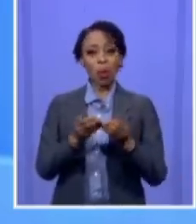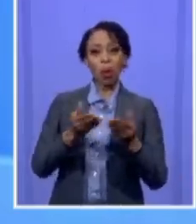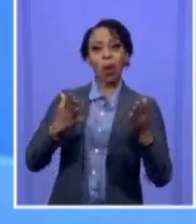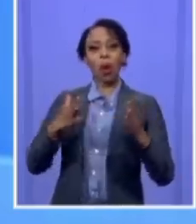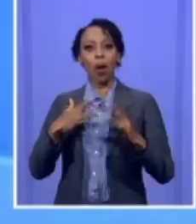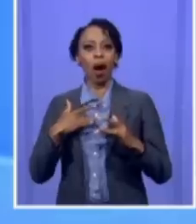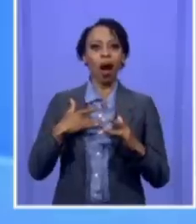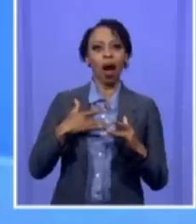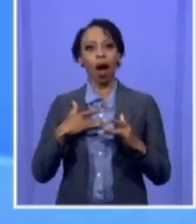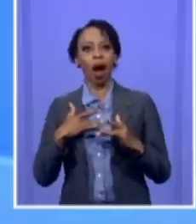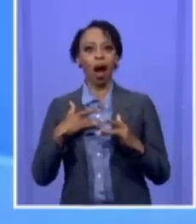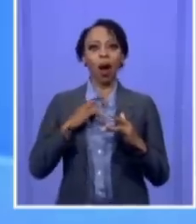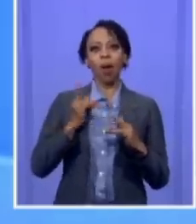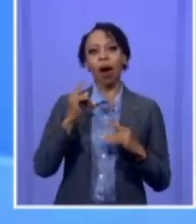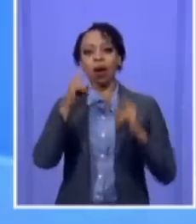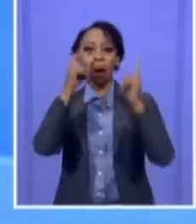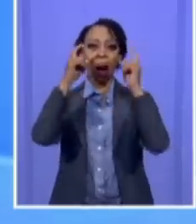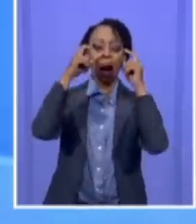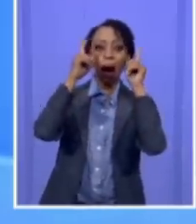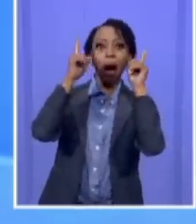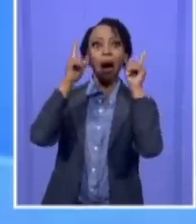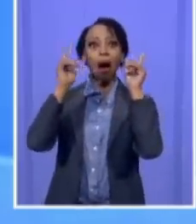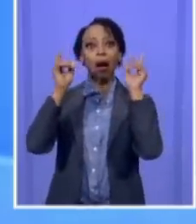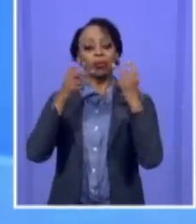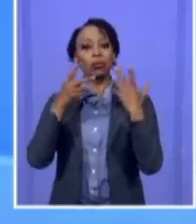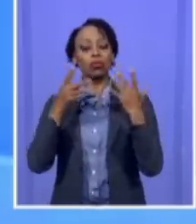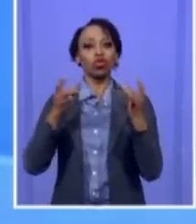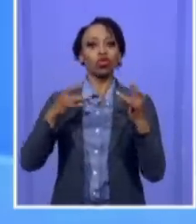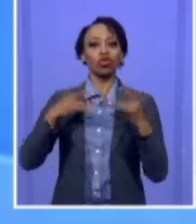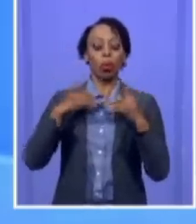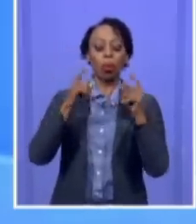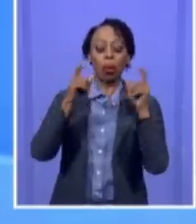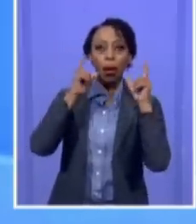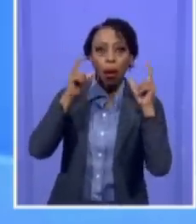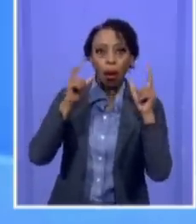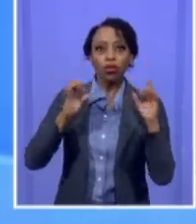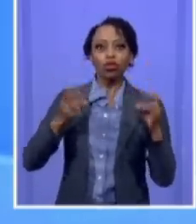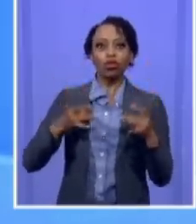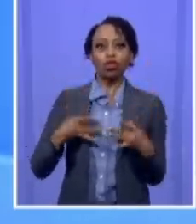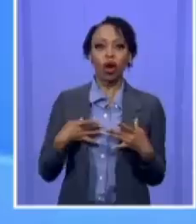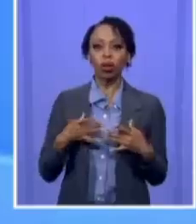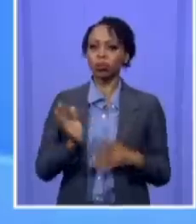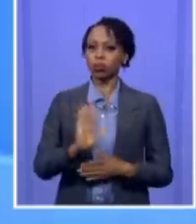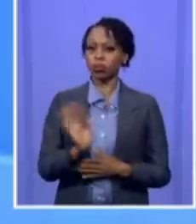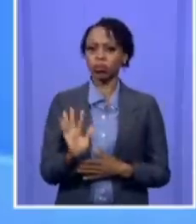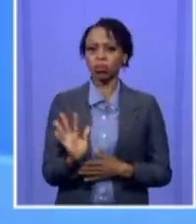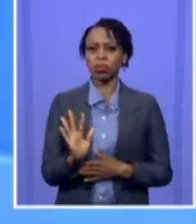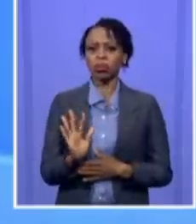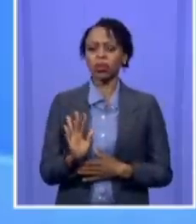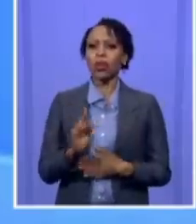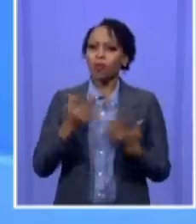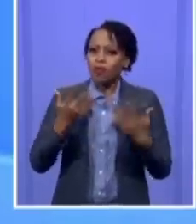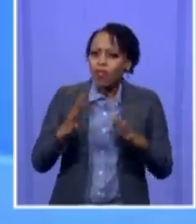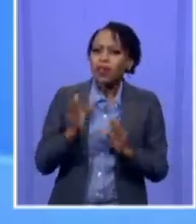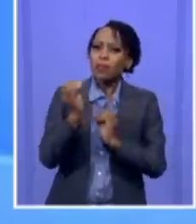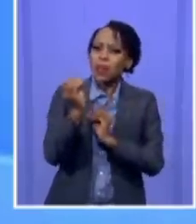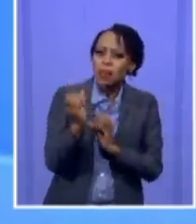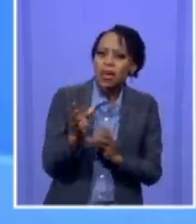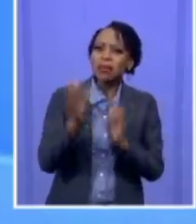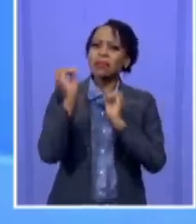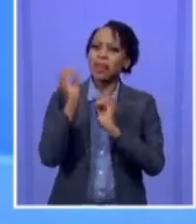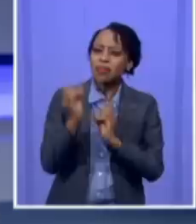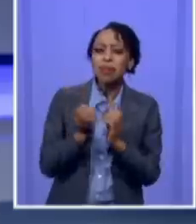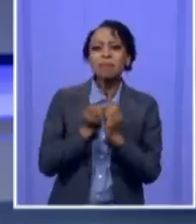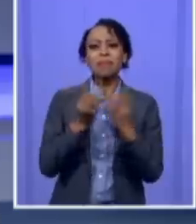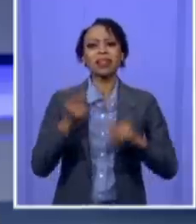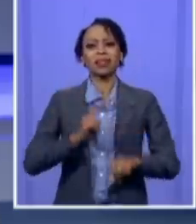to raise their eyebrows like this is something that happened yesterday. It didn't just happen yesterday. The media has been highlighting it. Chriselda, just